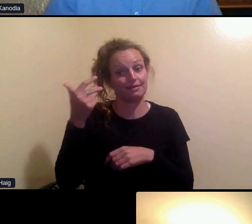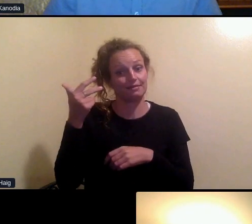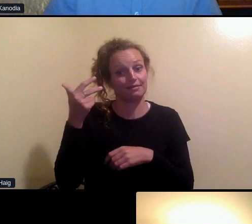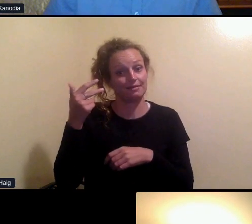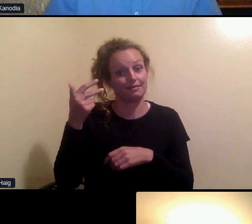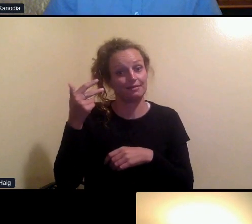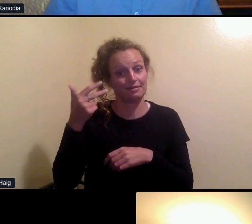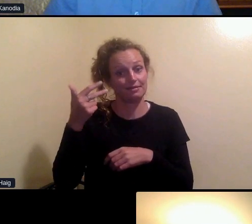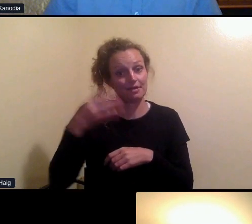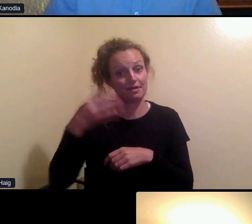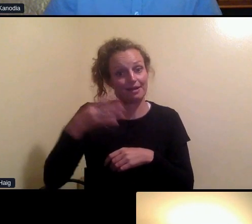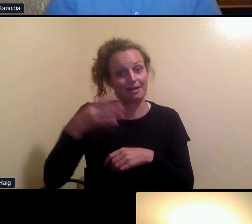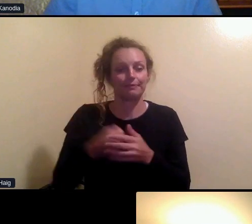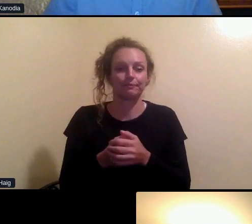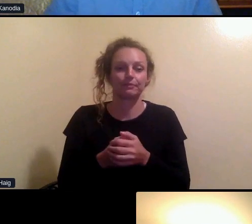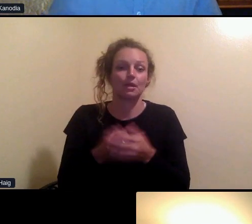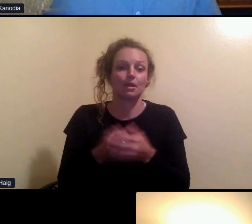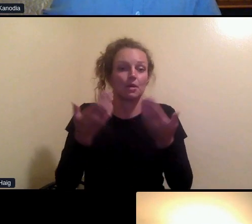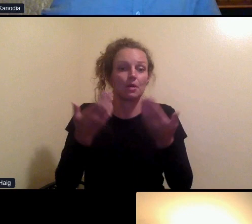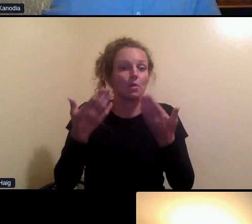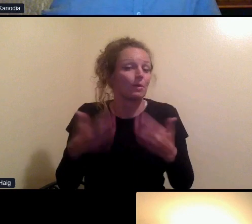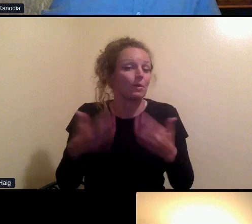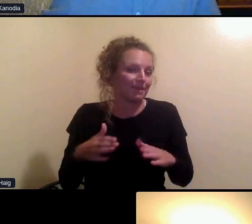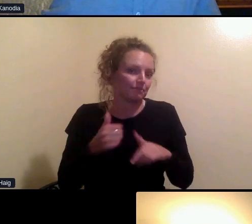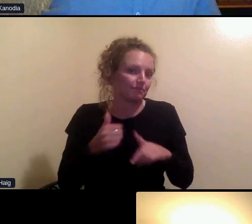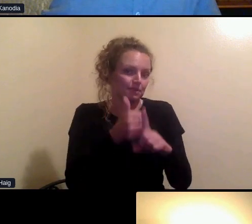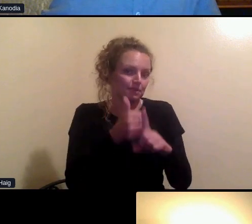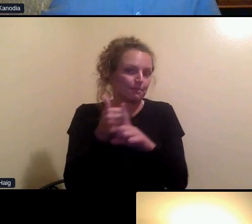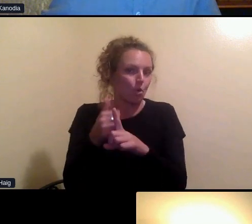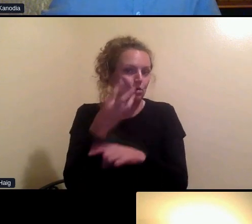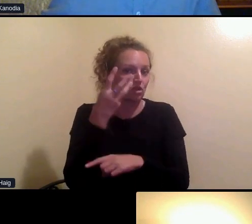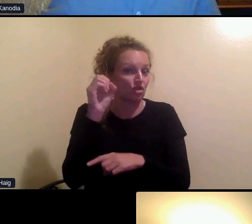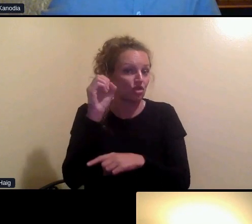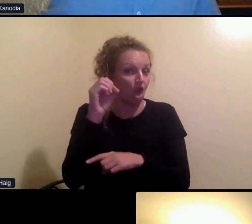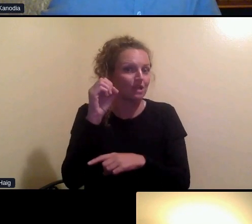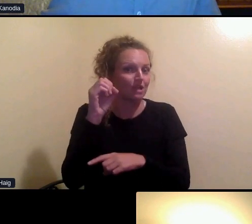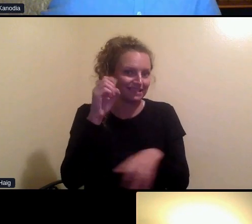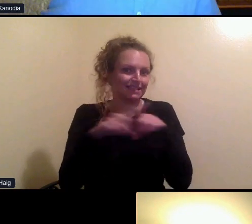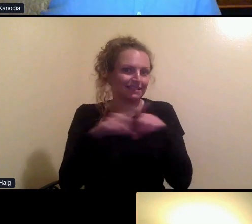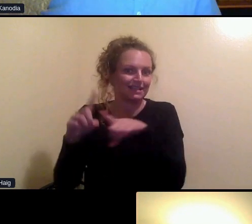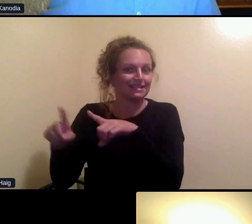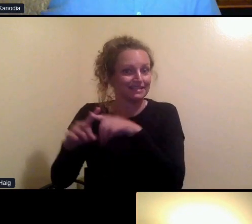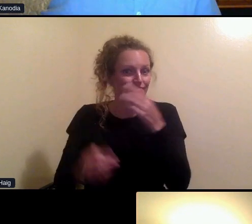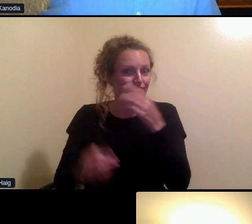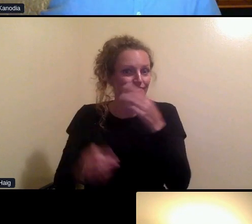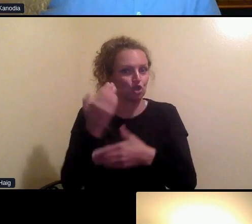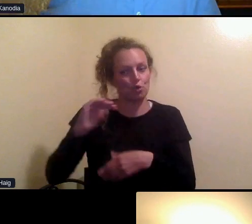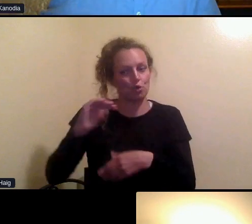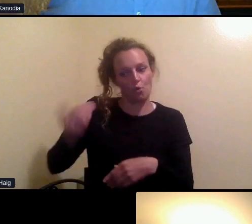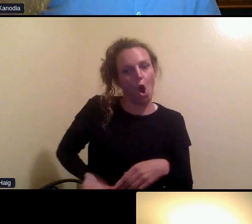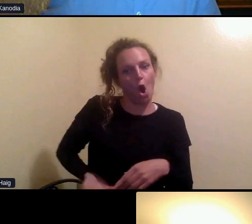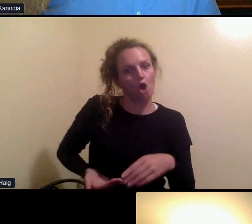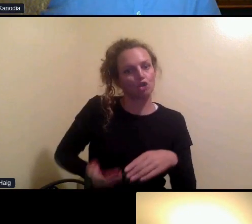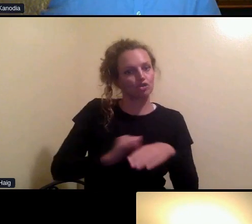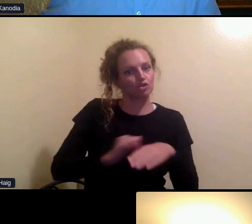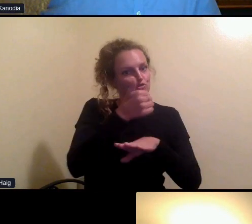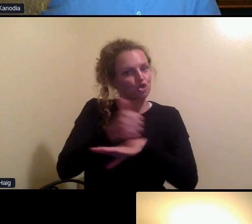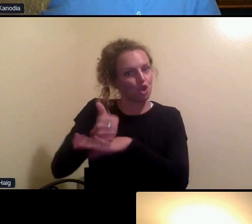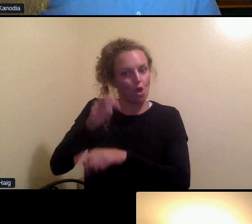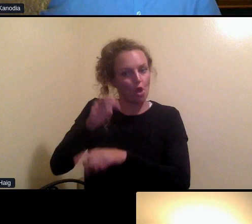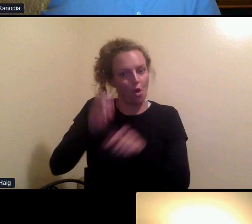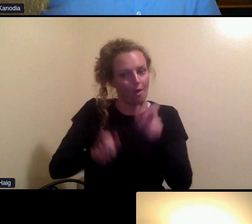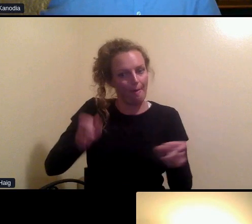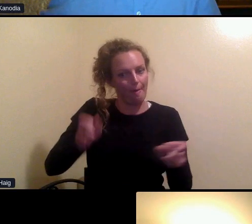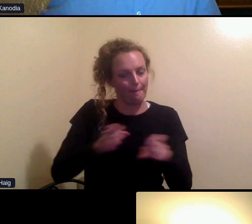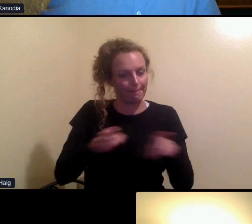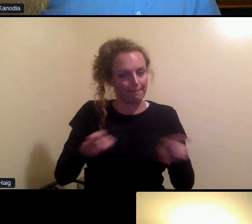30 entrepreneurs, actually 37 to date. And basically for us, I mean, the reason we